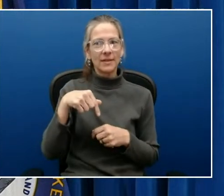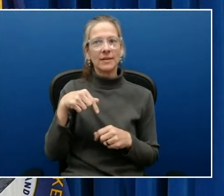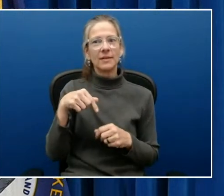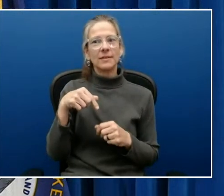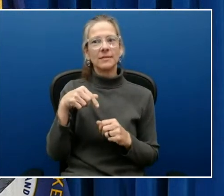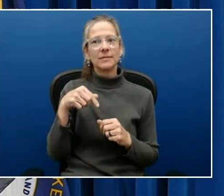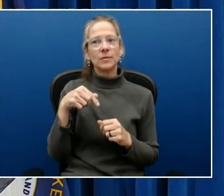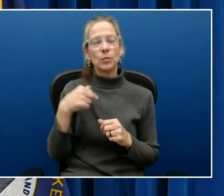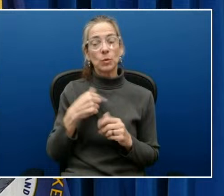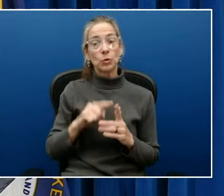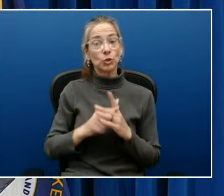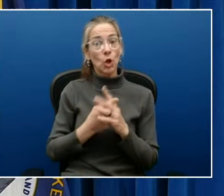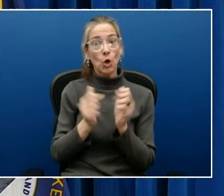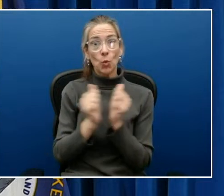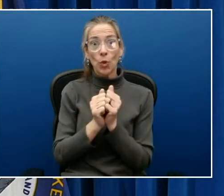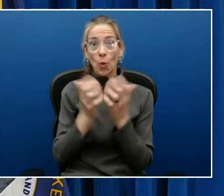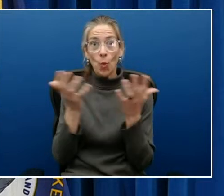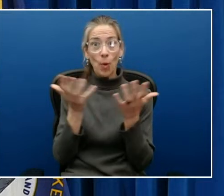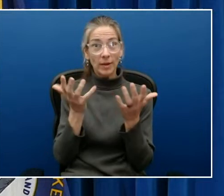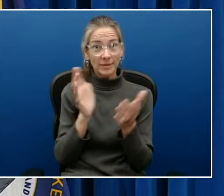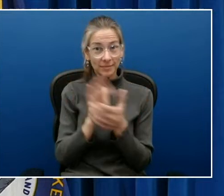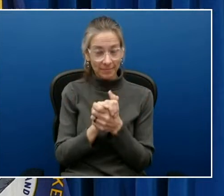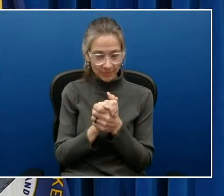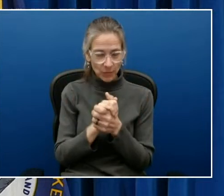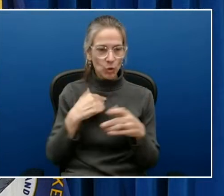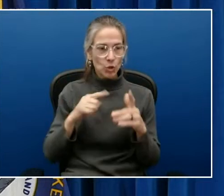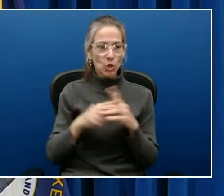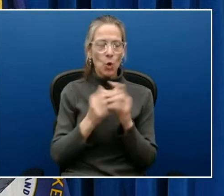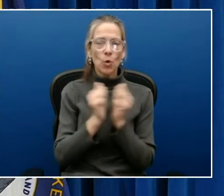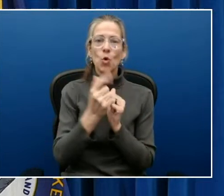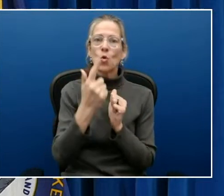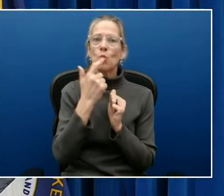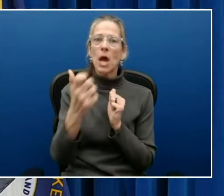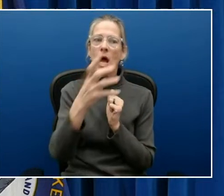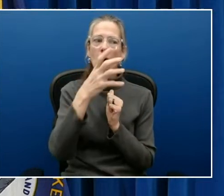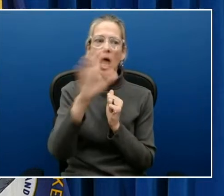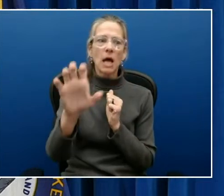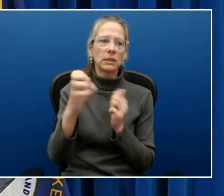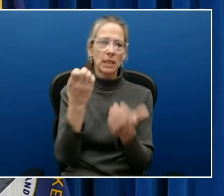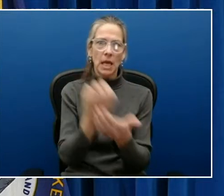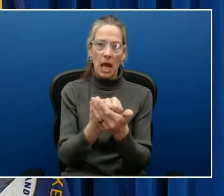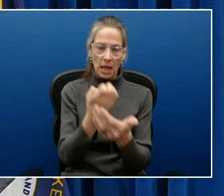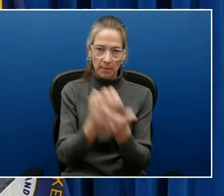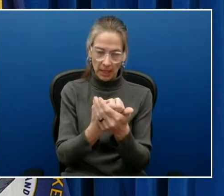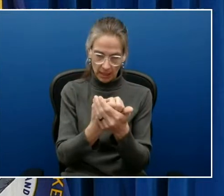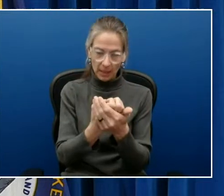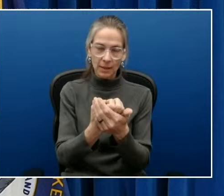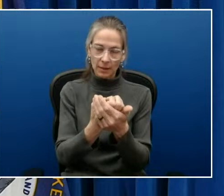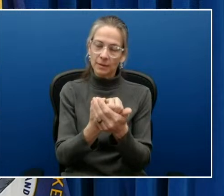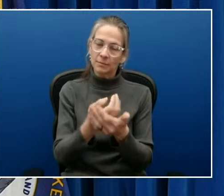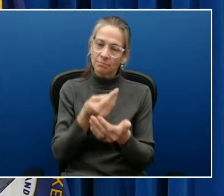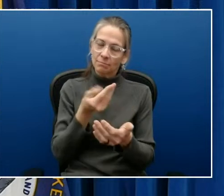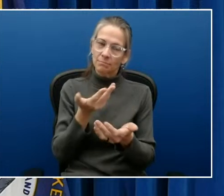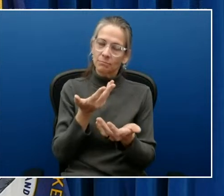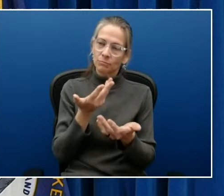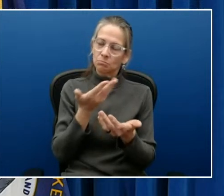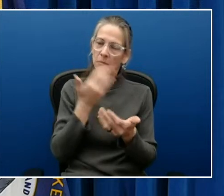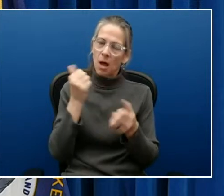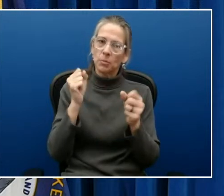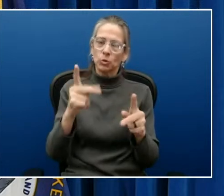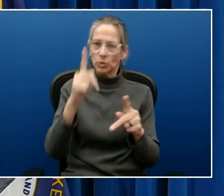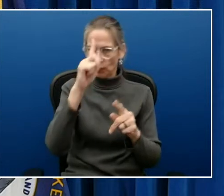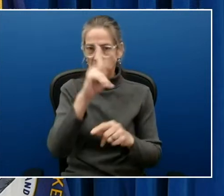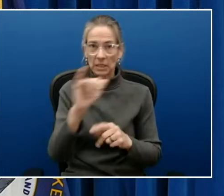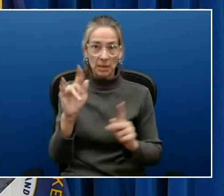start where we always start, with a red-hot economy providing more opportunity for Kentuckians than we've ever seen. Since